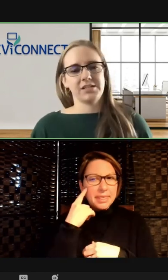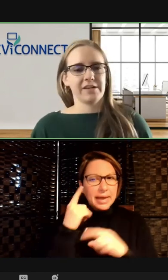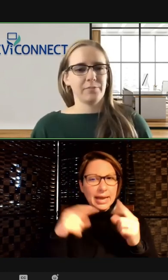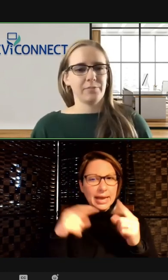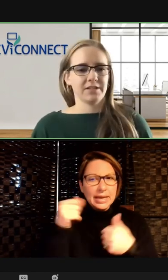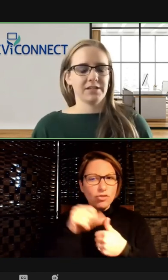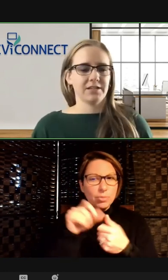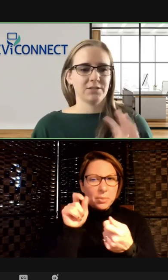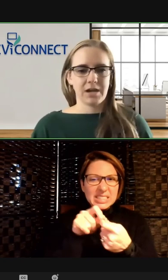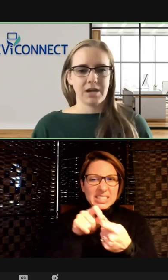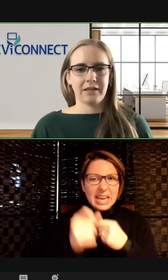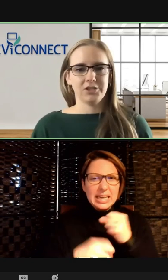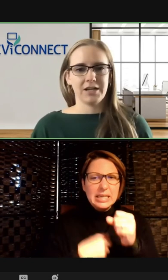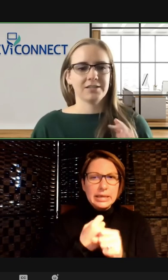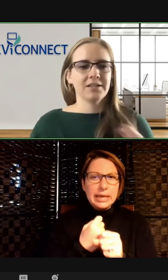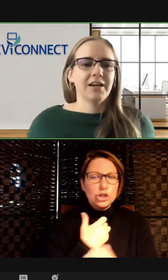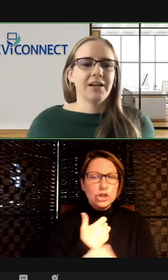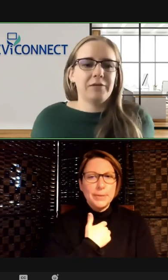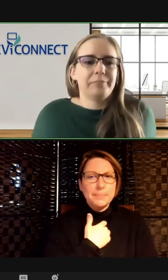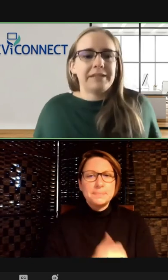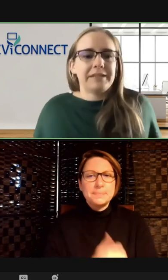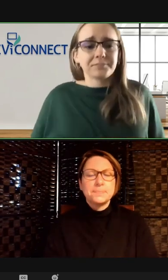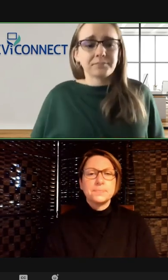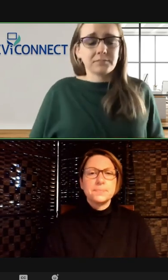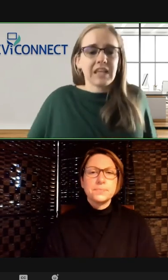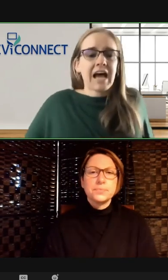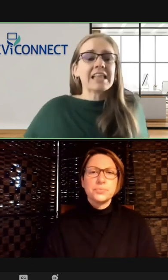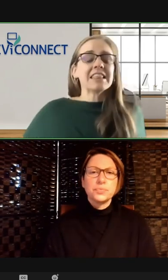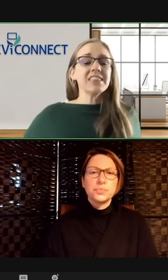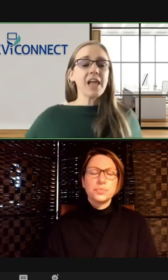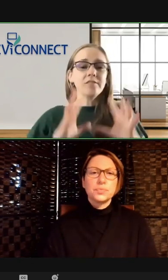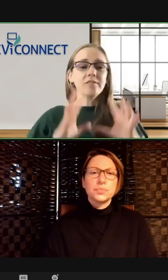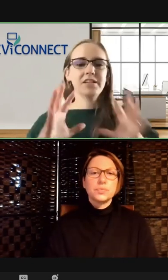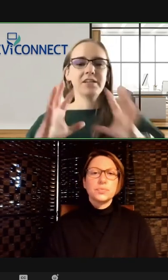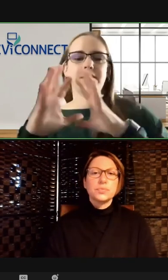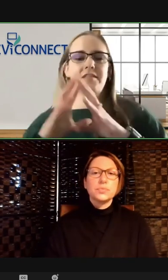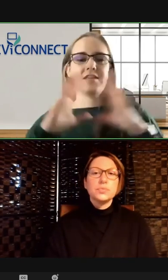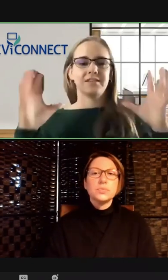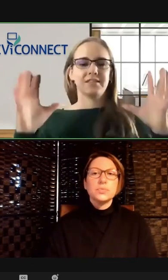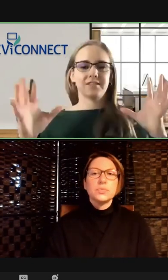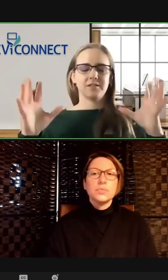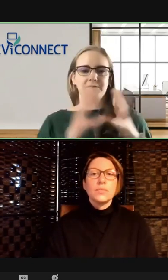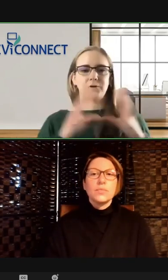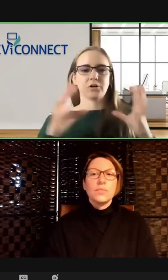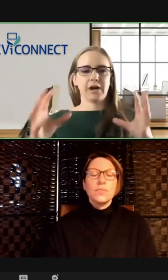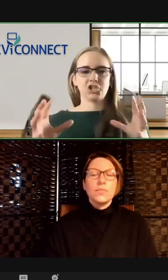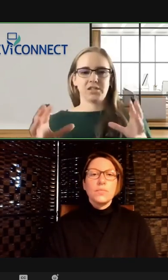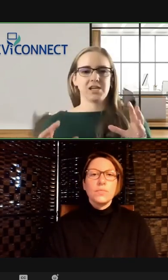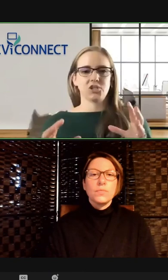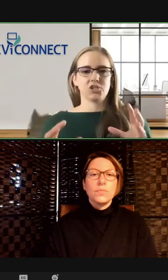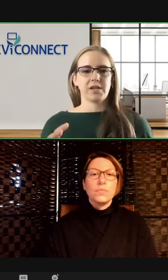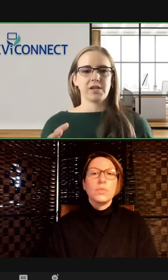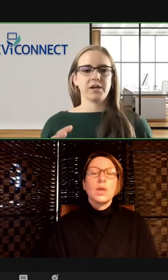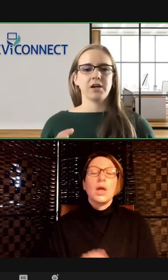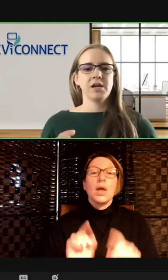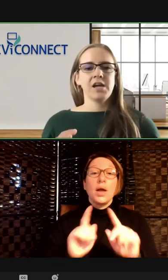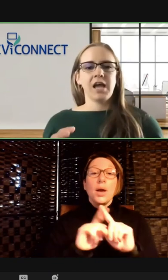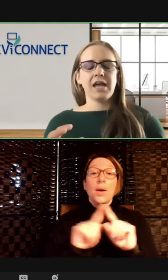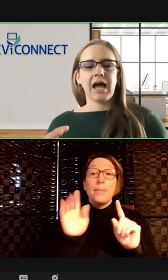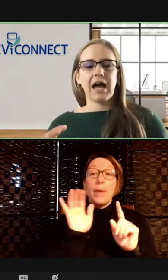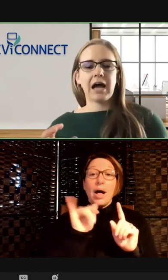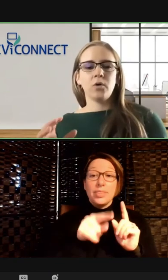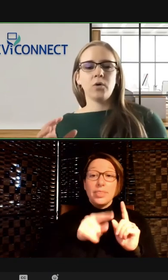the exact year that he presented it. So I apologize. But I loved this progression that he showed